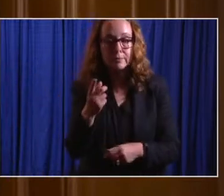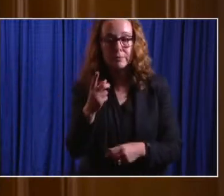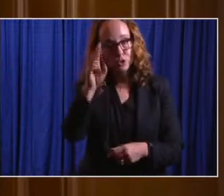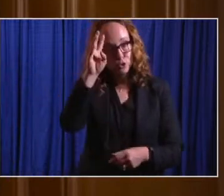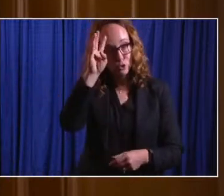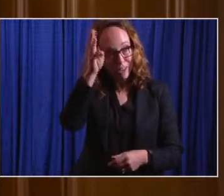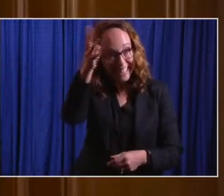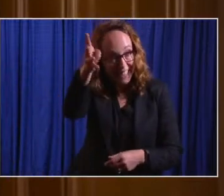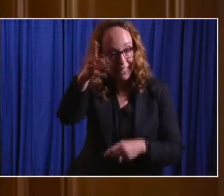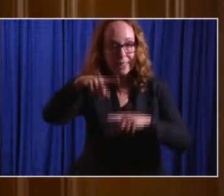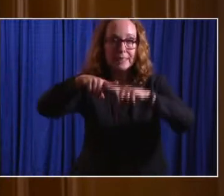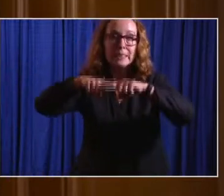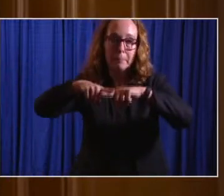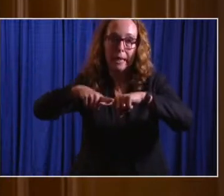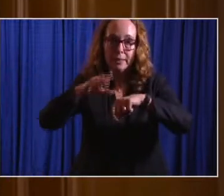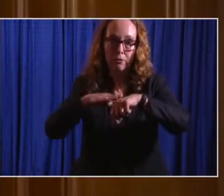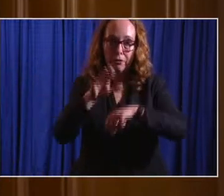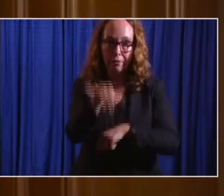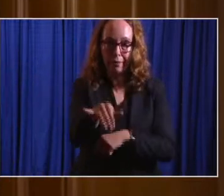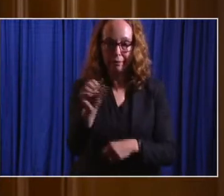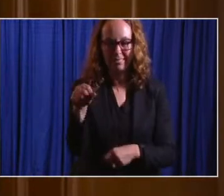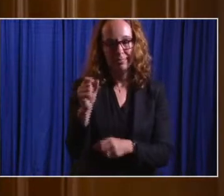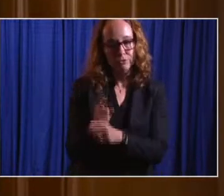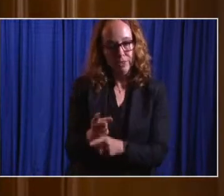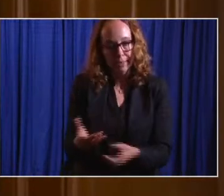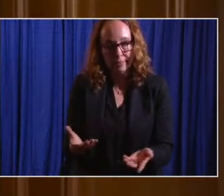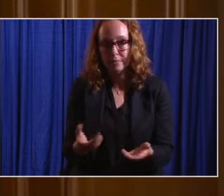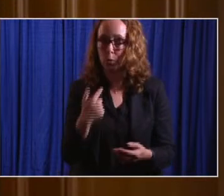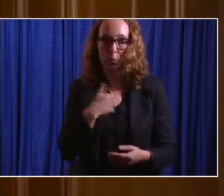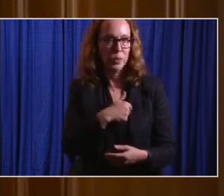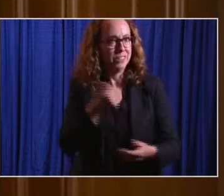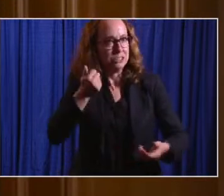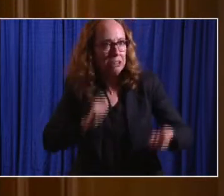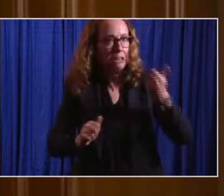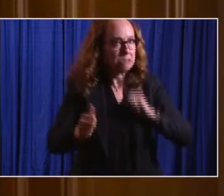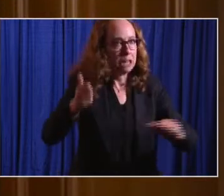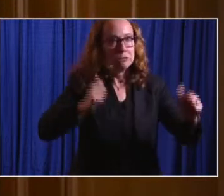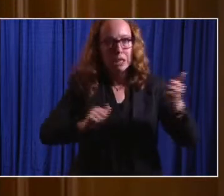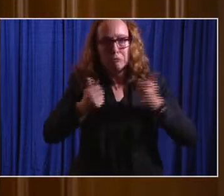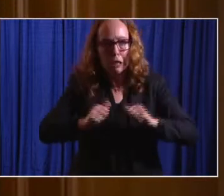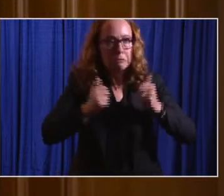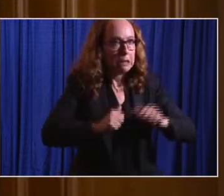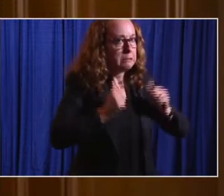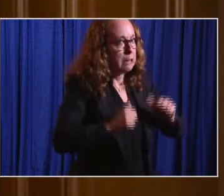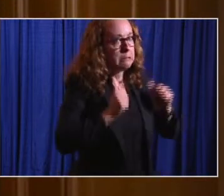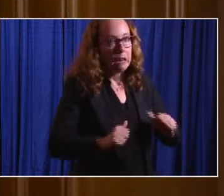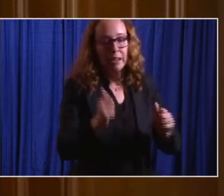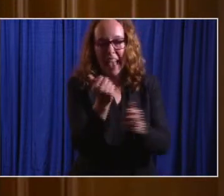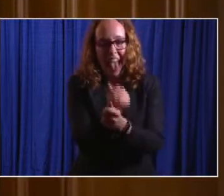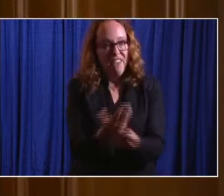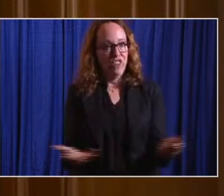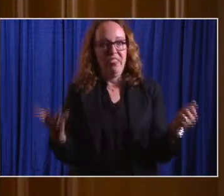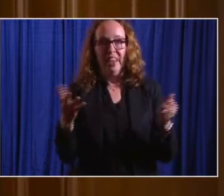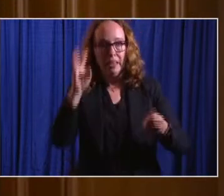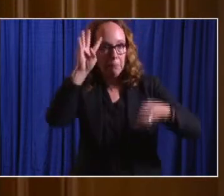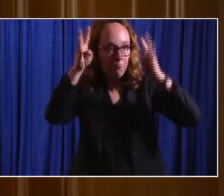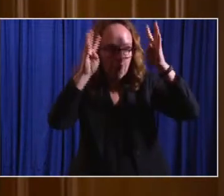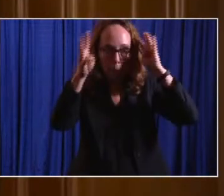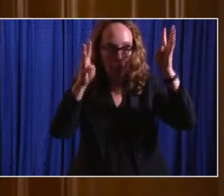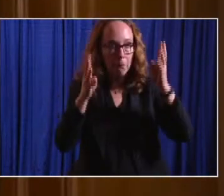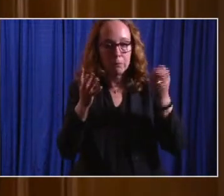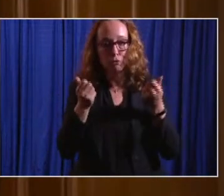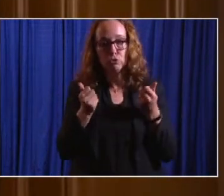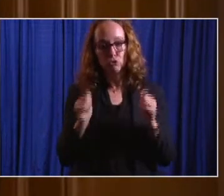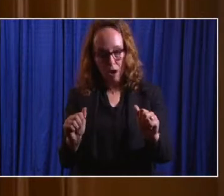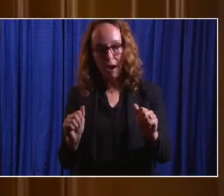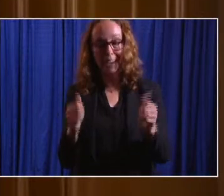every Monday morning. They're pulling out all the stops. They're doing everything they can, and they're taking it directly to